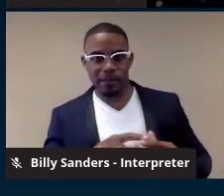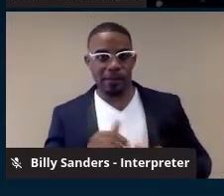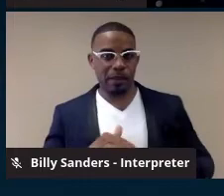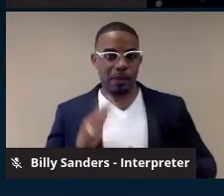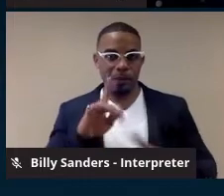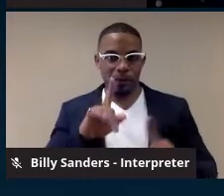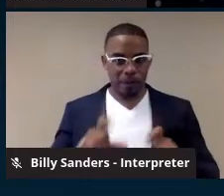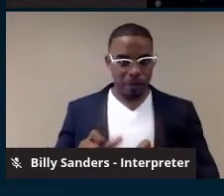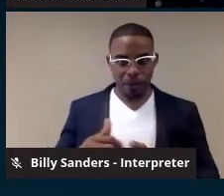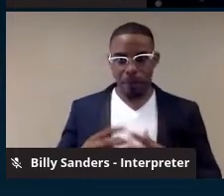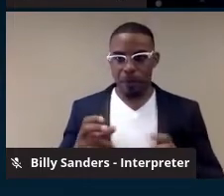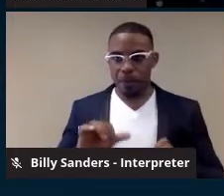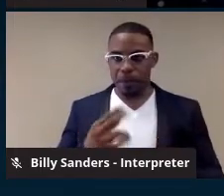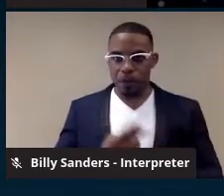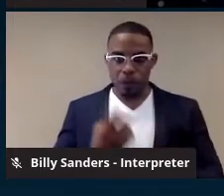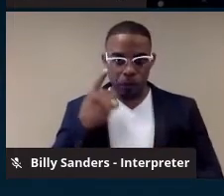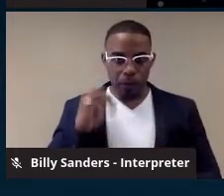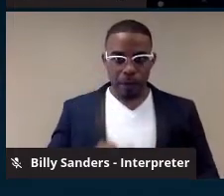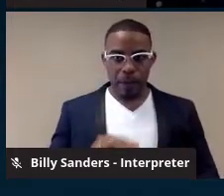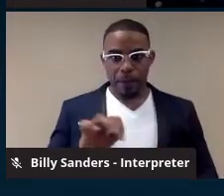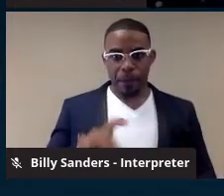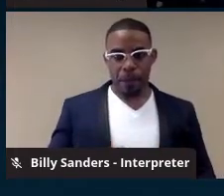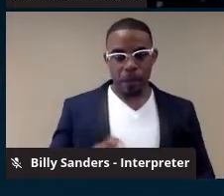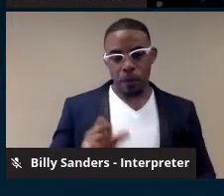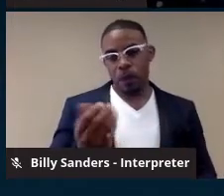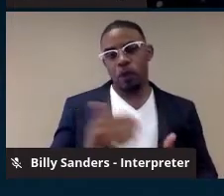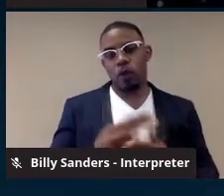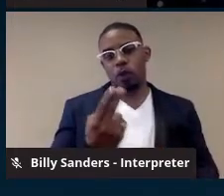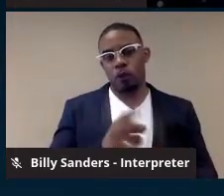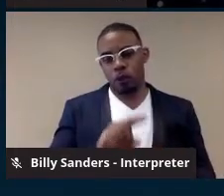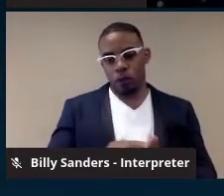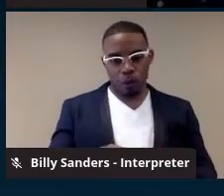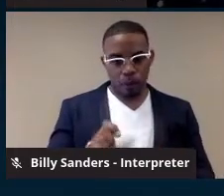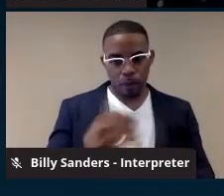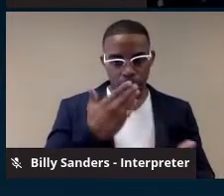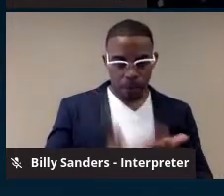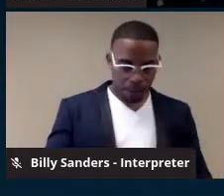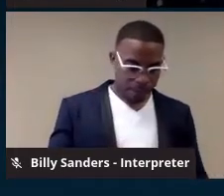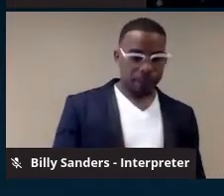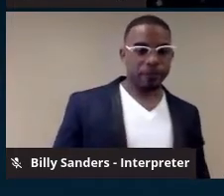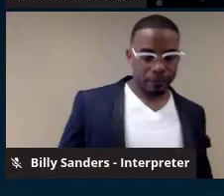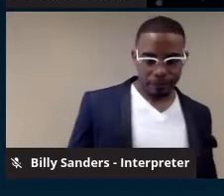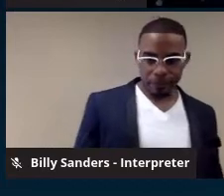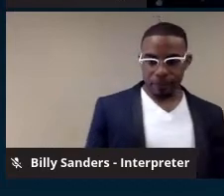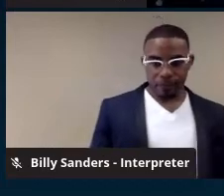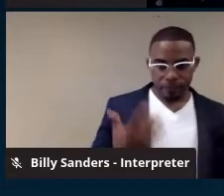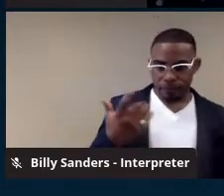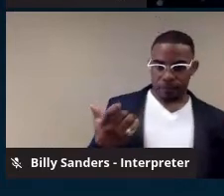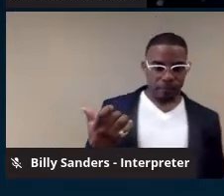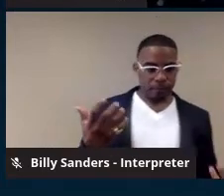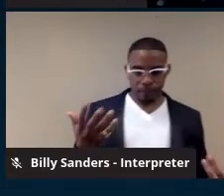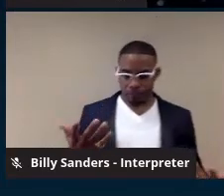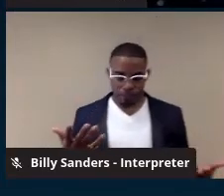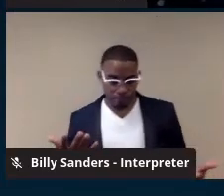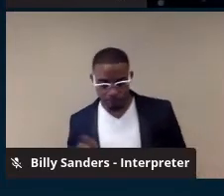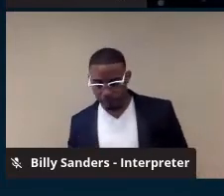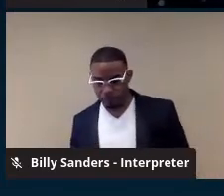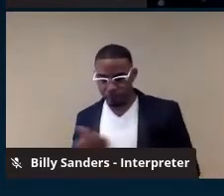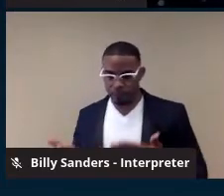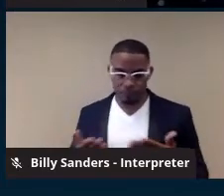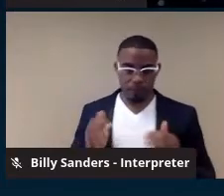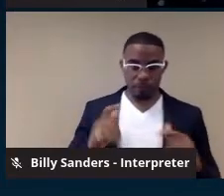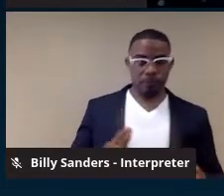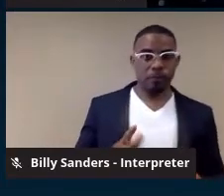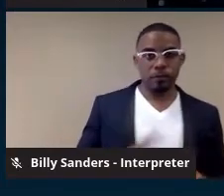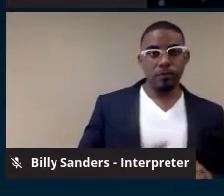experiment on how much I can reuse my code, and you can reuse lots of it. So that's good. So even if you decided to start off server side,